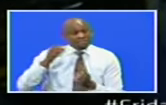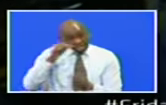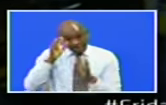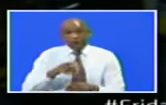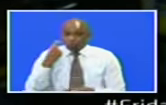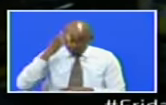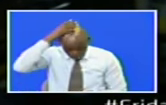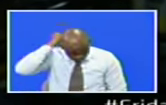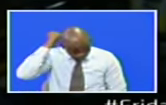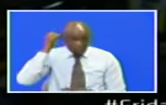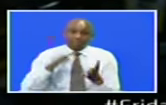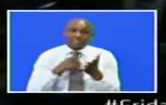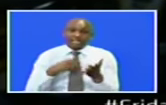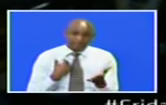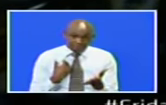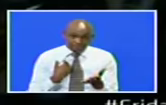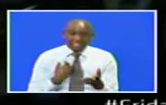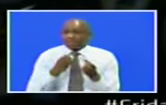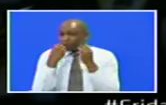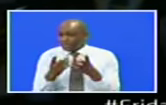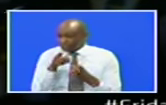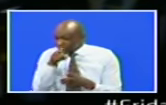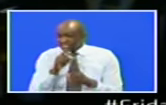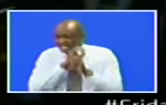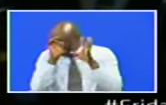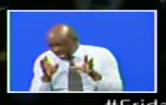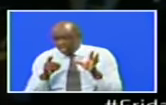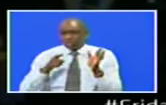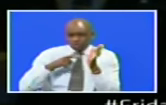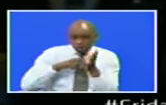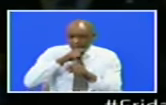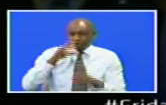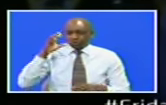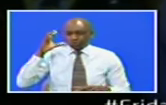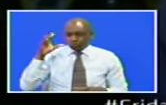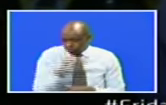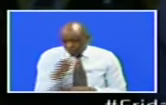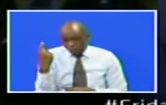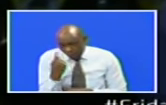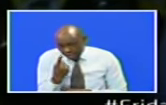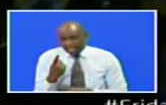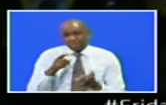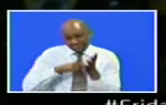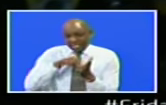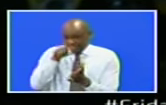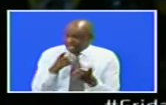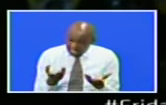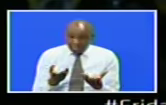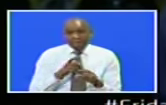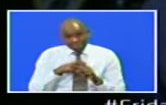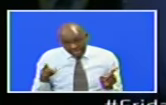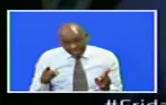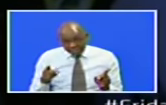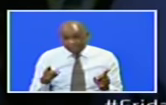driving errors. Now, indeed, those statistics don't clearly point out to alcoholism or being found to drive under the influence of alcohol,